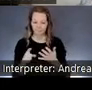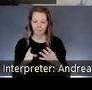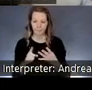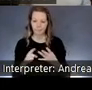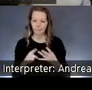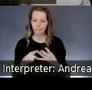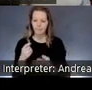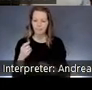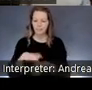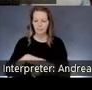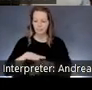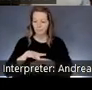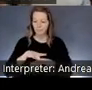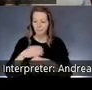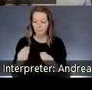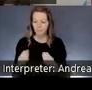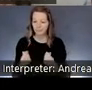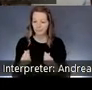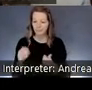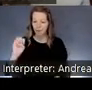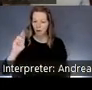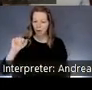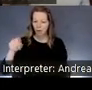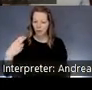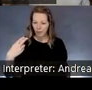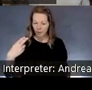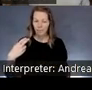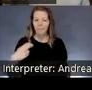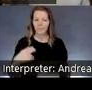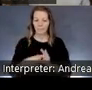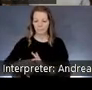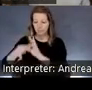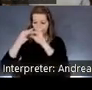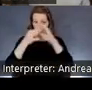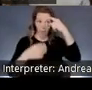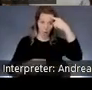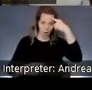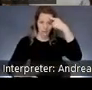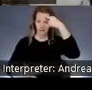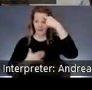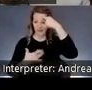earth, we're looking at the interconnectedness of thoughts and feelings,